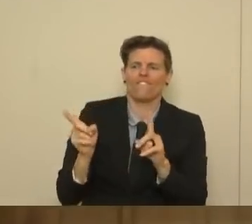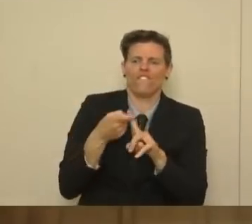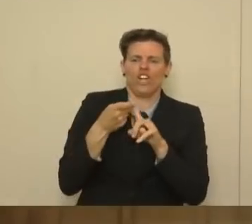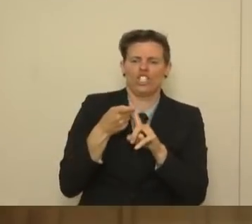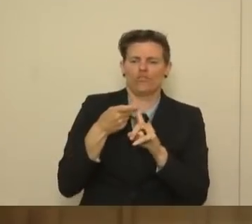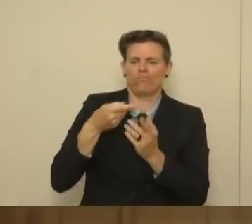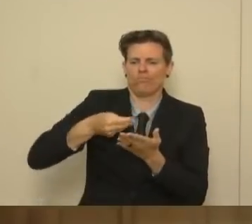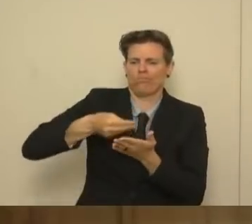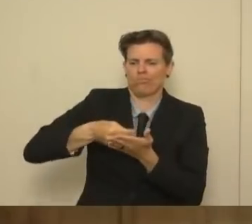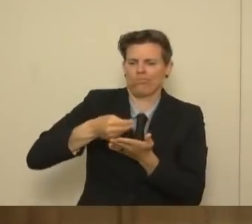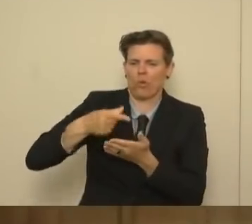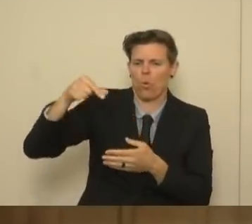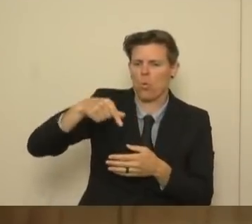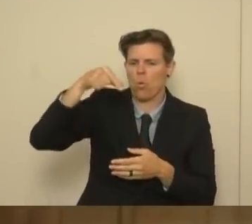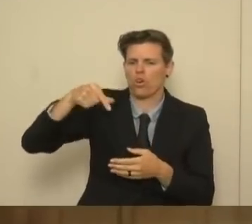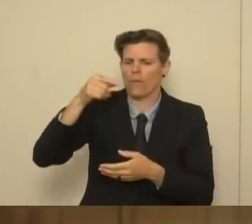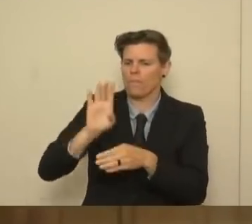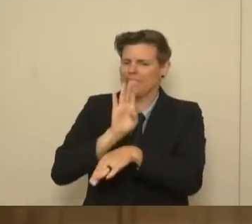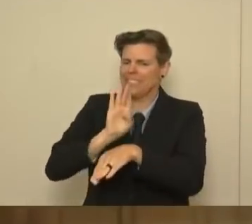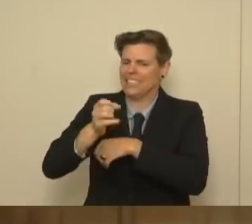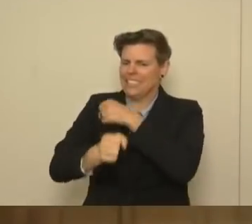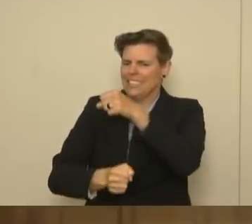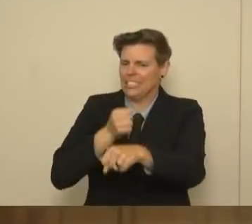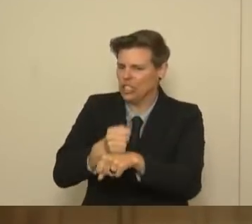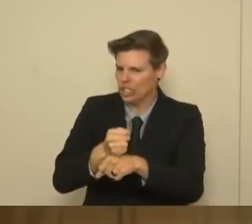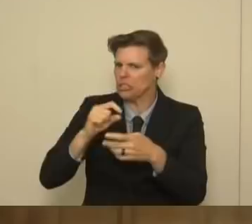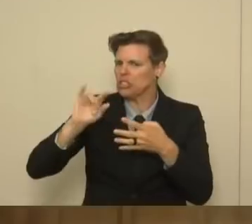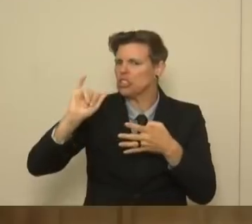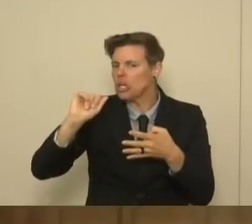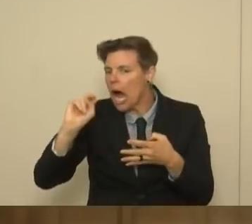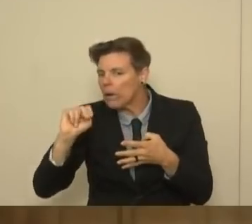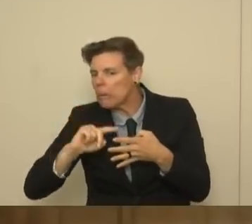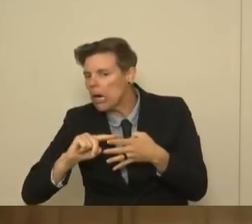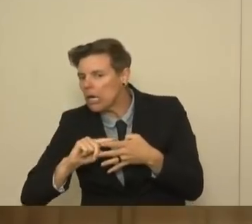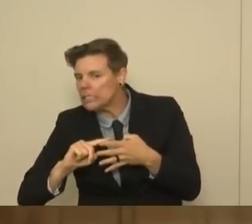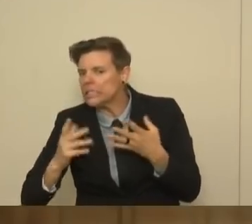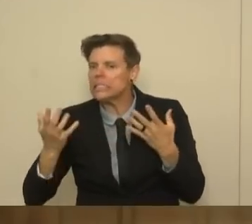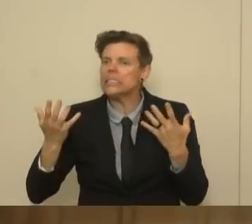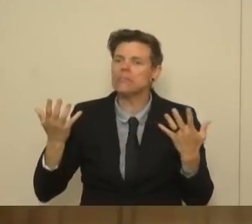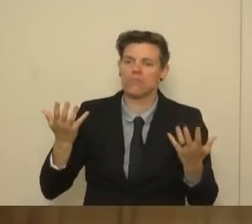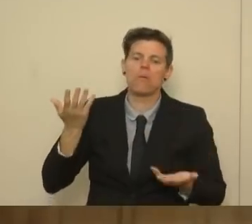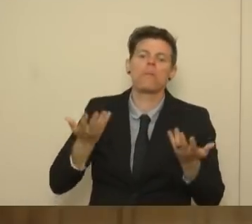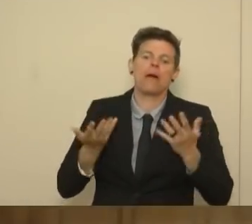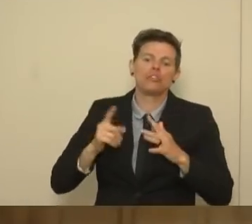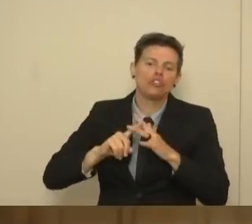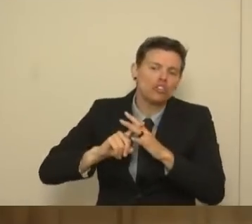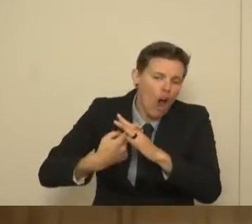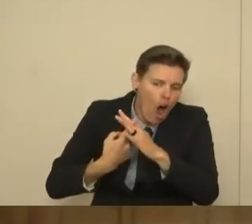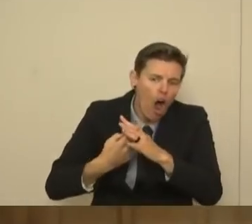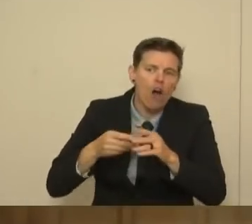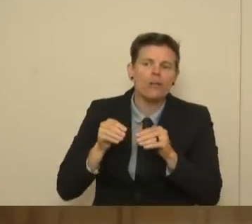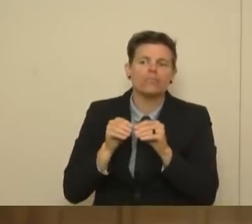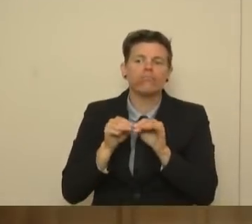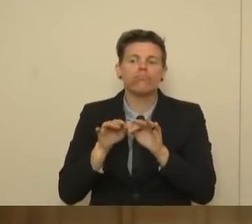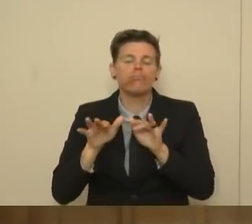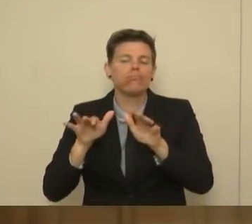we have enough to start really significantly distributing it to people. That may sound pessimistic, but these vaccine